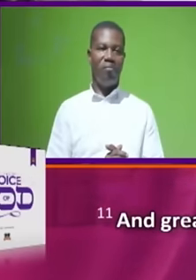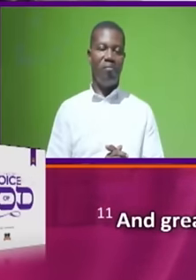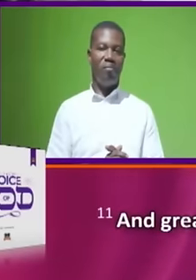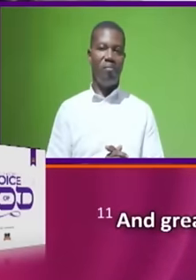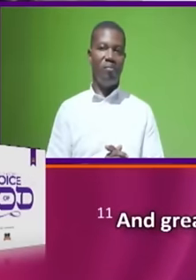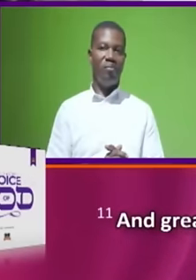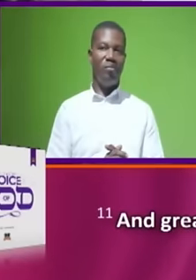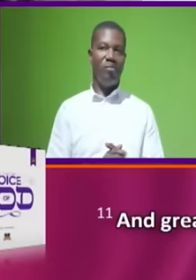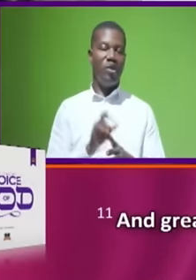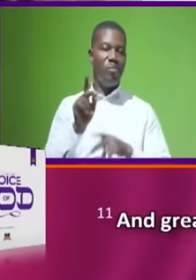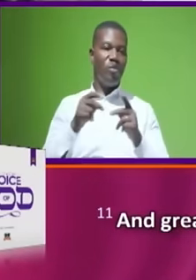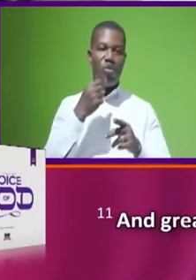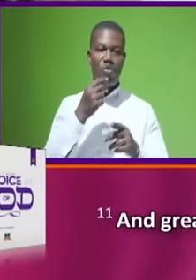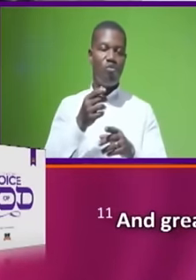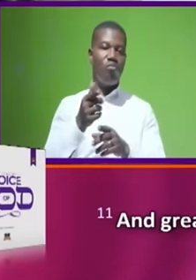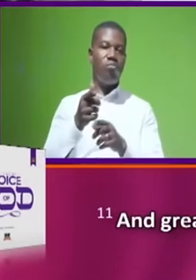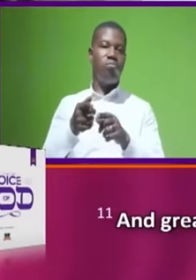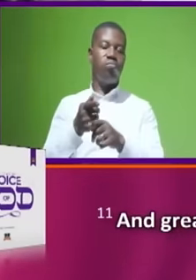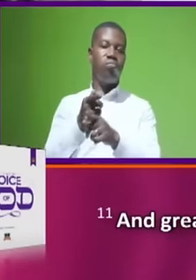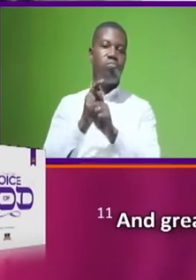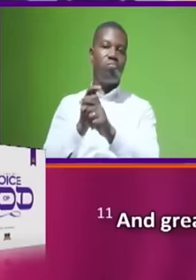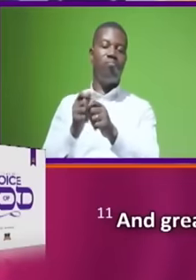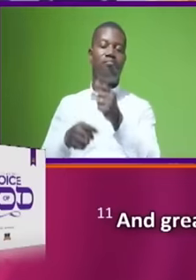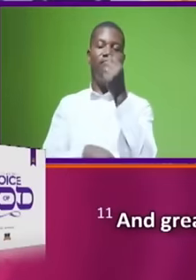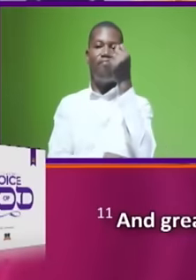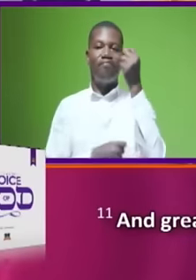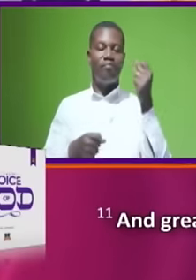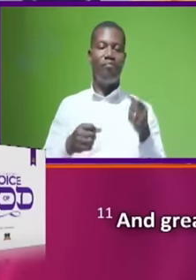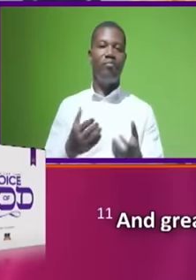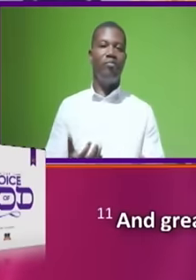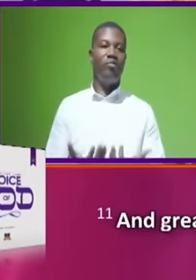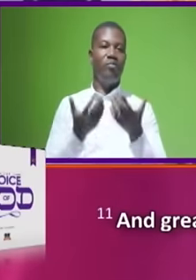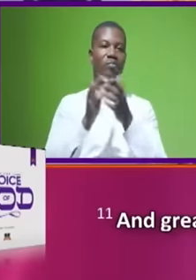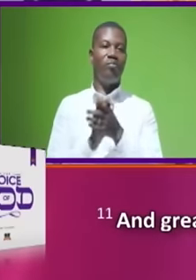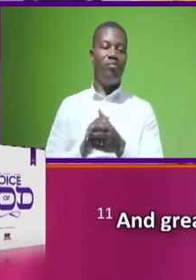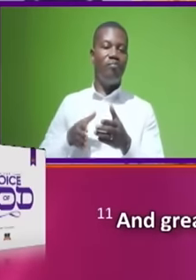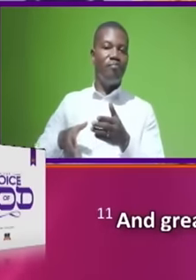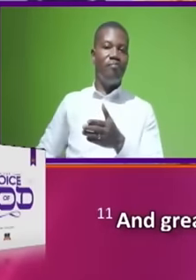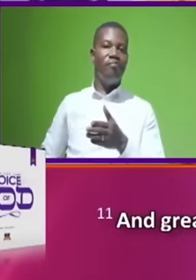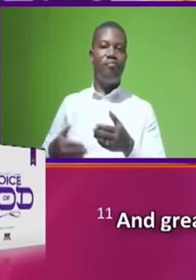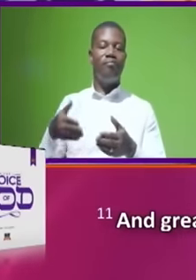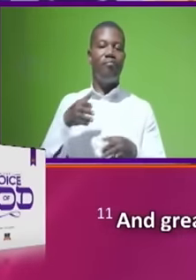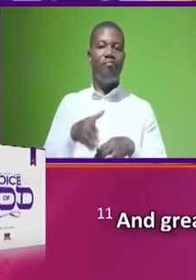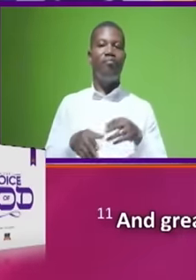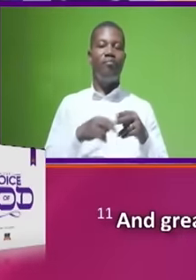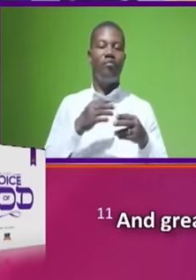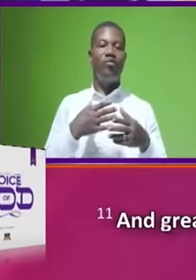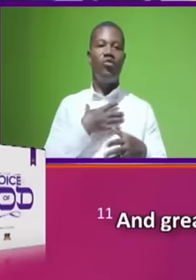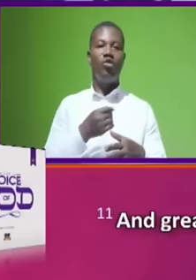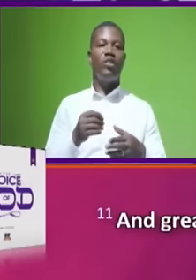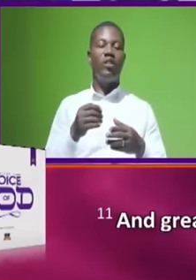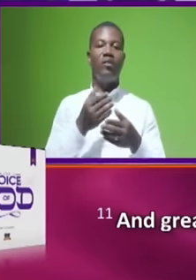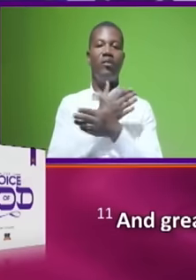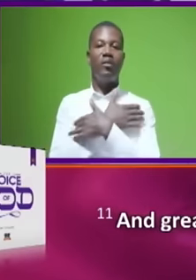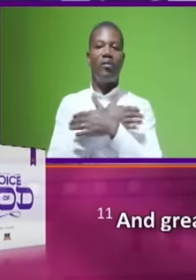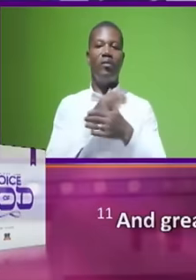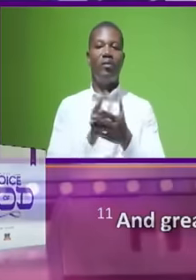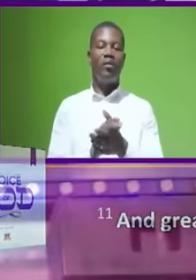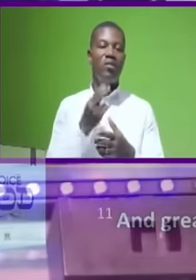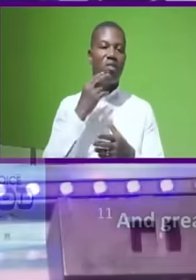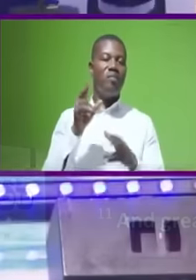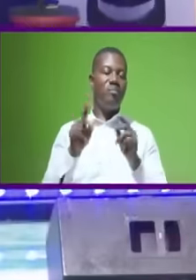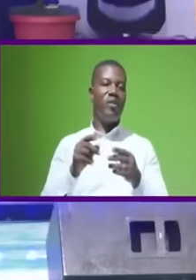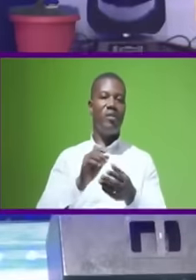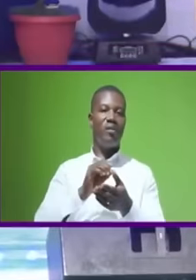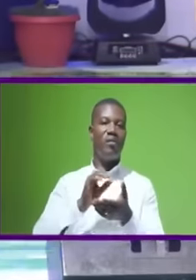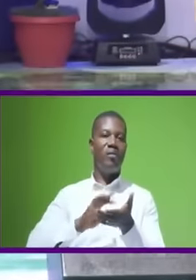Wanga ne wiaska, ya bo afore Friday Sunday, no one she share one long since. Why Sunday? Obe unsa di obe kenska?